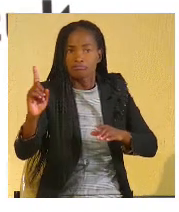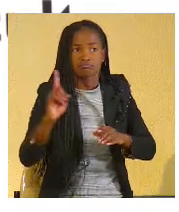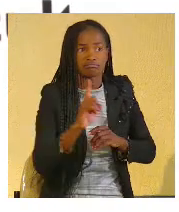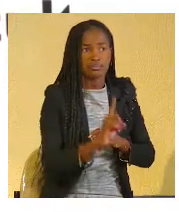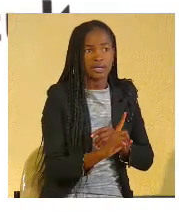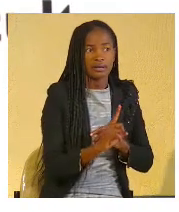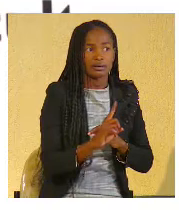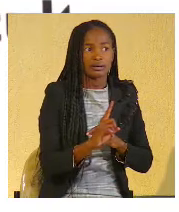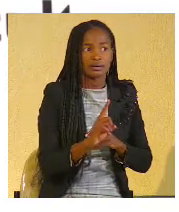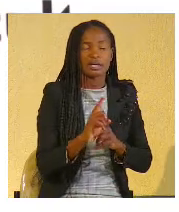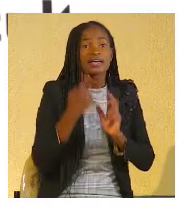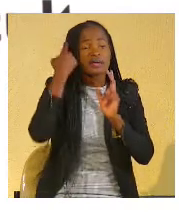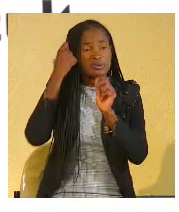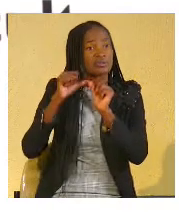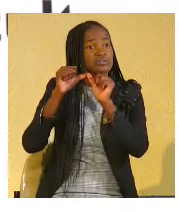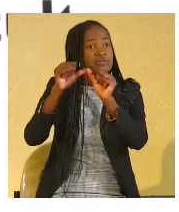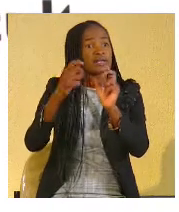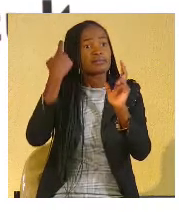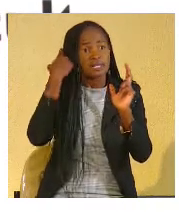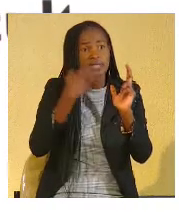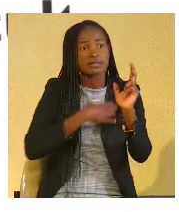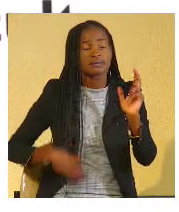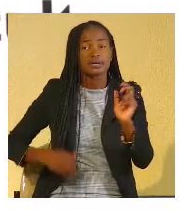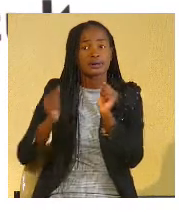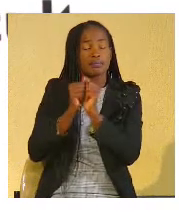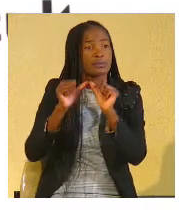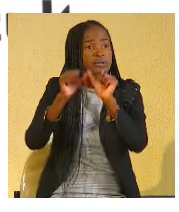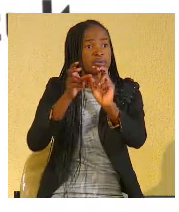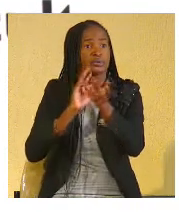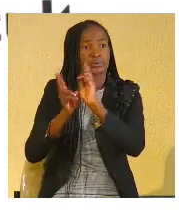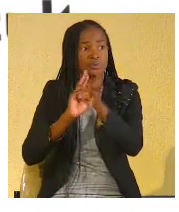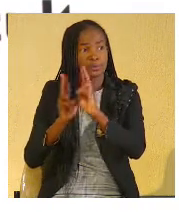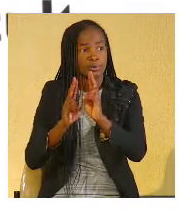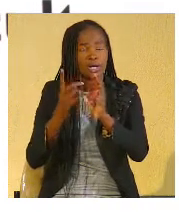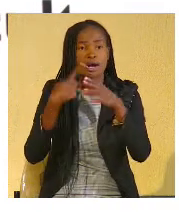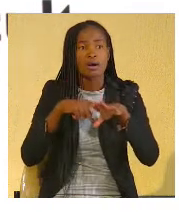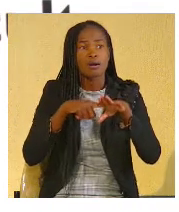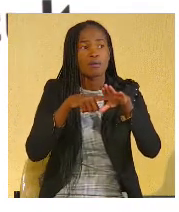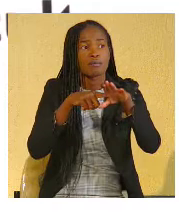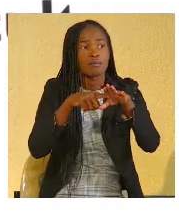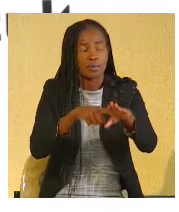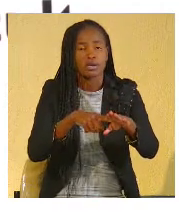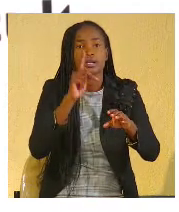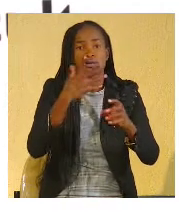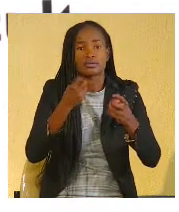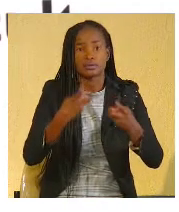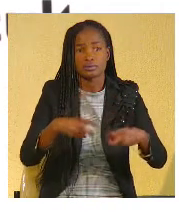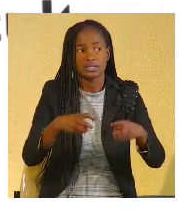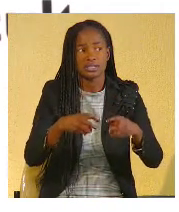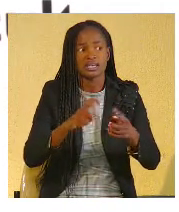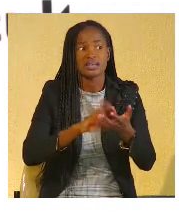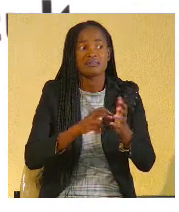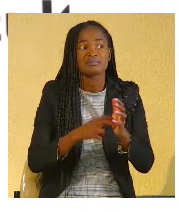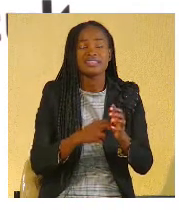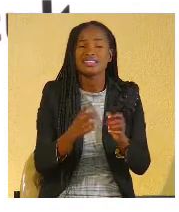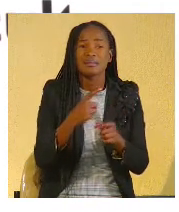in progress. And tomorrow we'll have a decision-making cabinet meeting. That tells you that no single